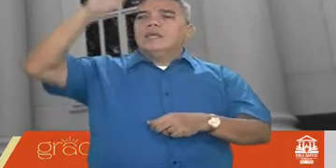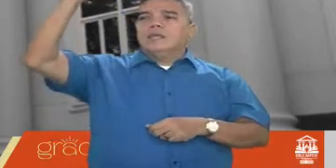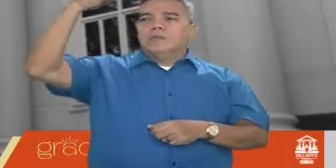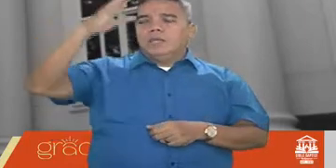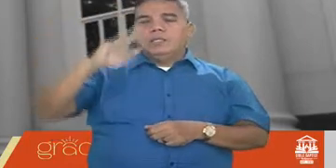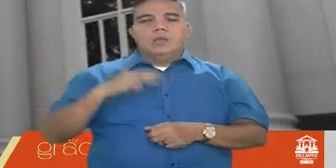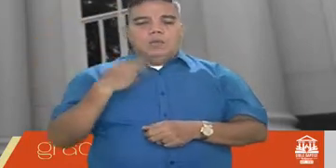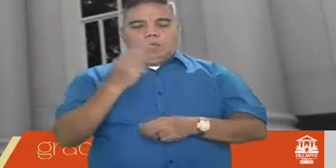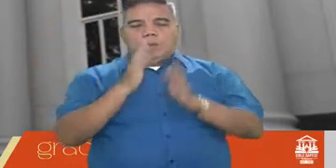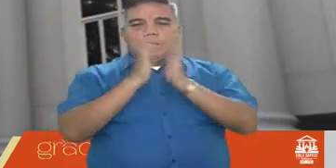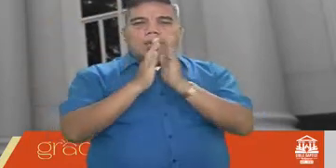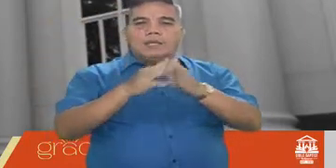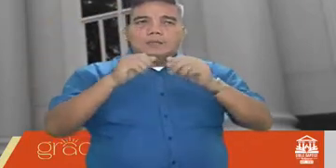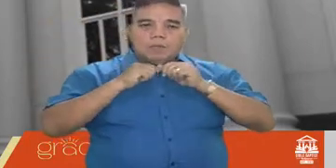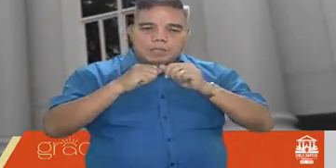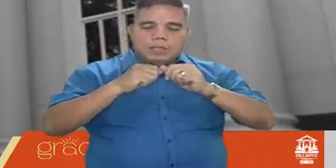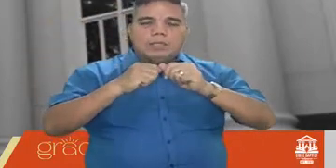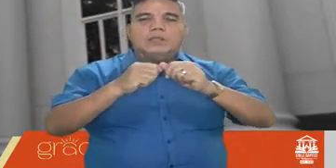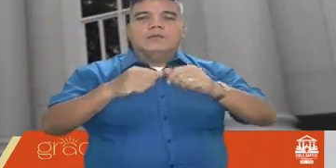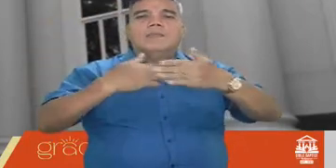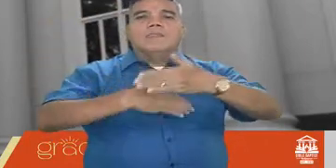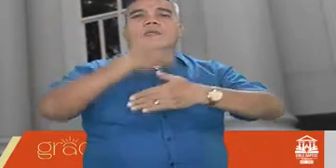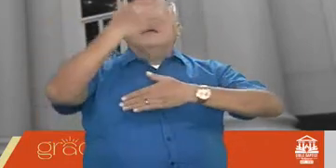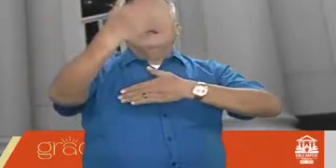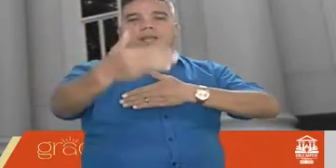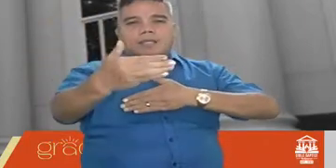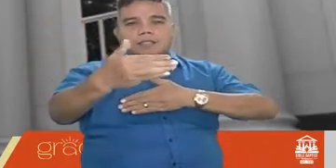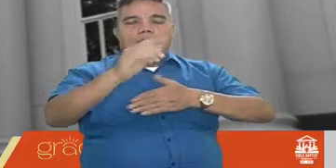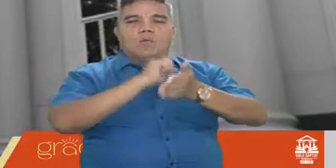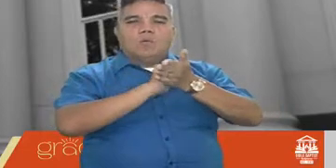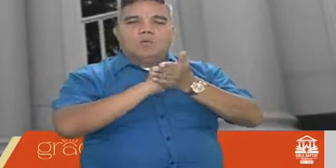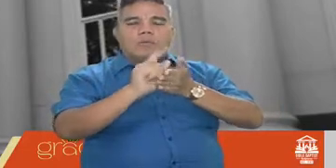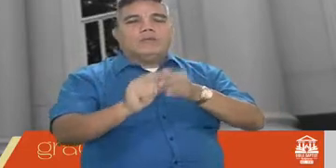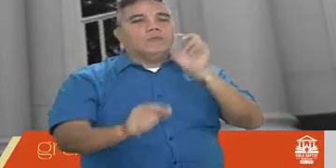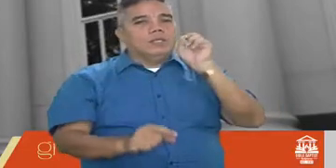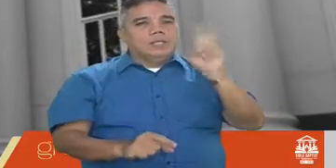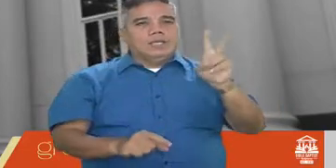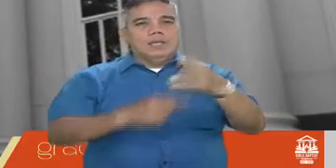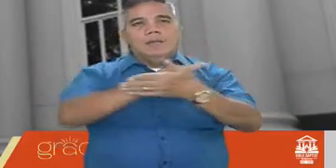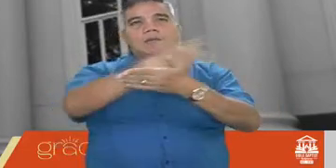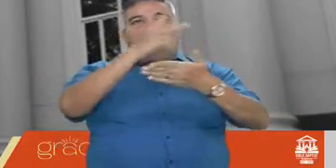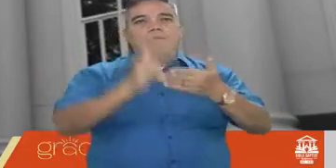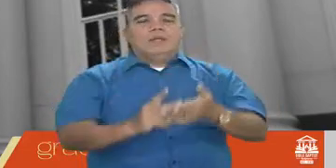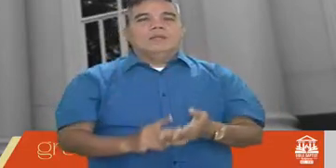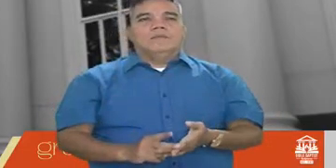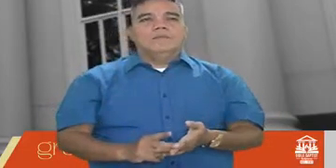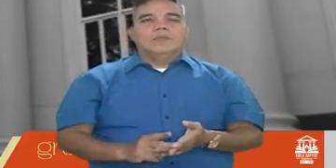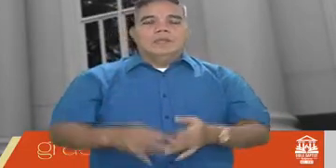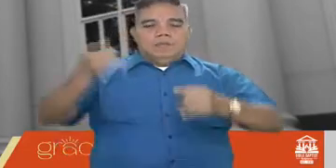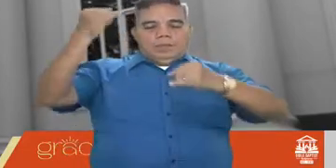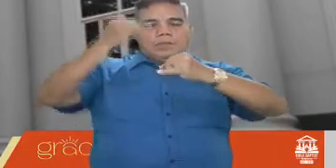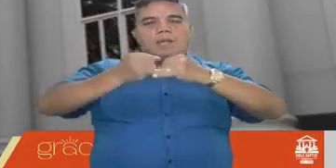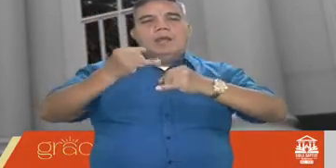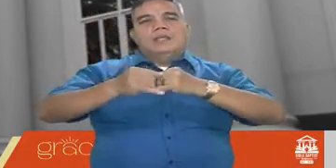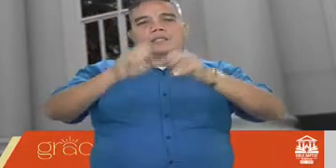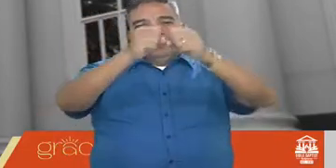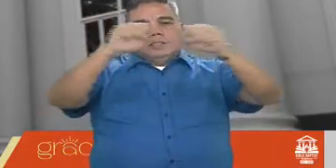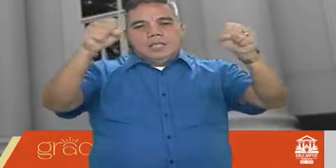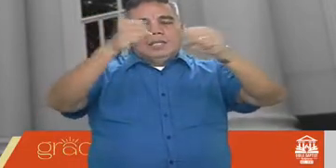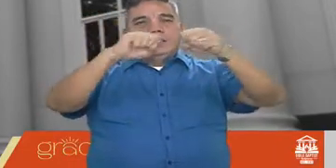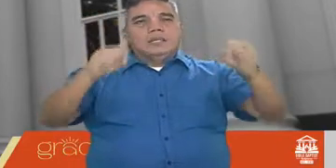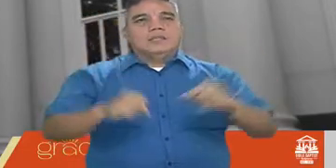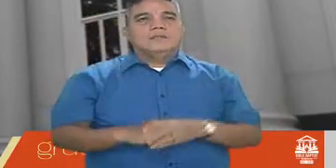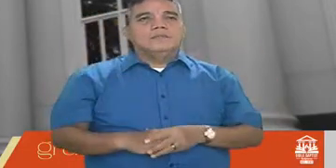grace. Atong i-pray nga magpadayon kita next week for the second part. So the concluding